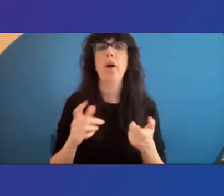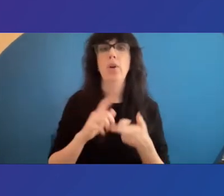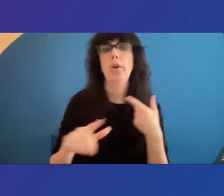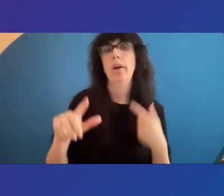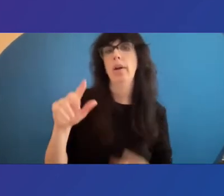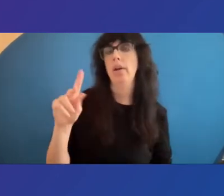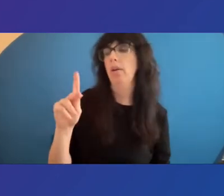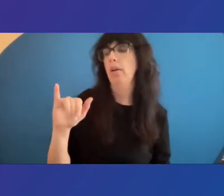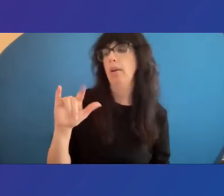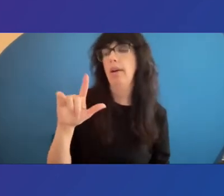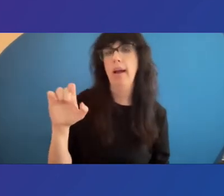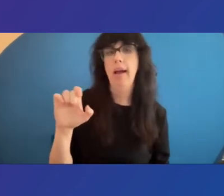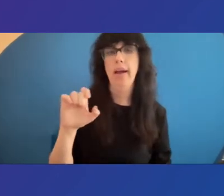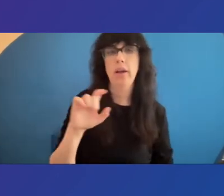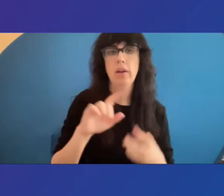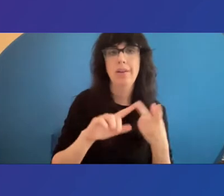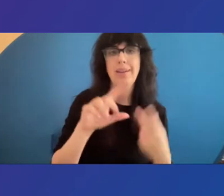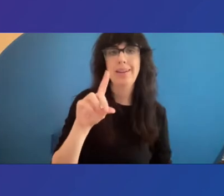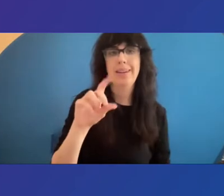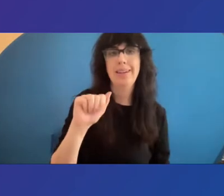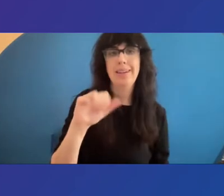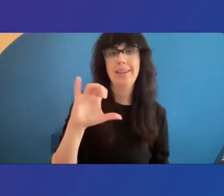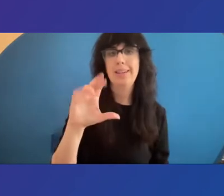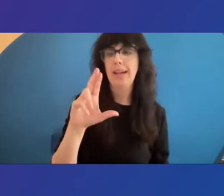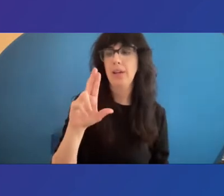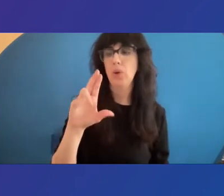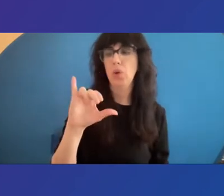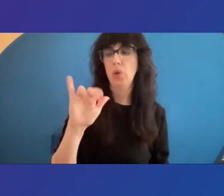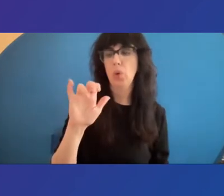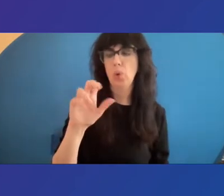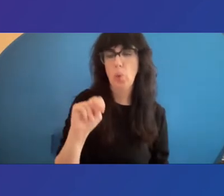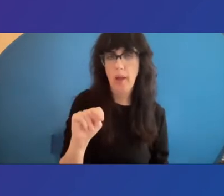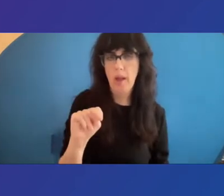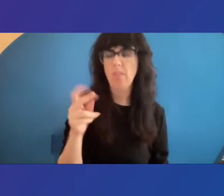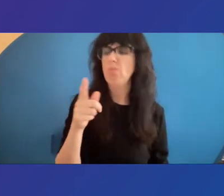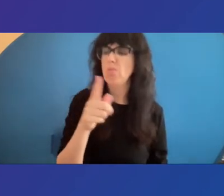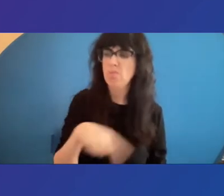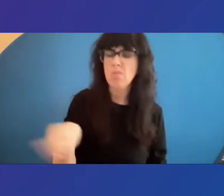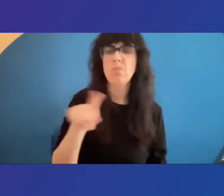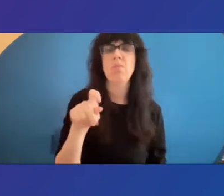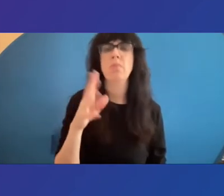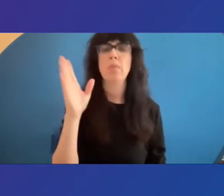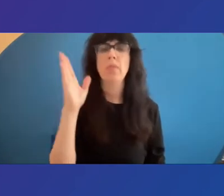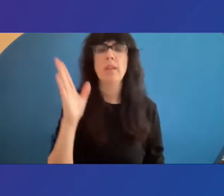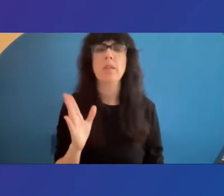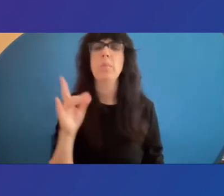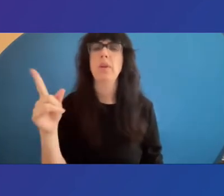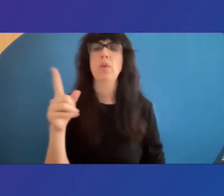Dacuyan, speakers expand on how cultural narratives might become